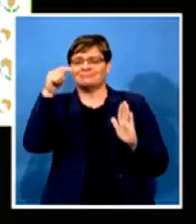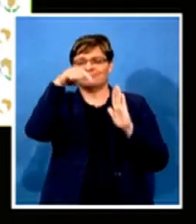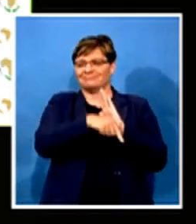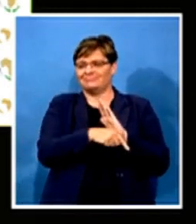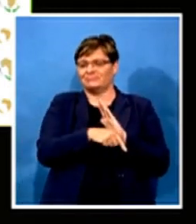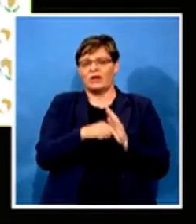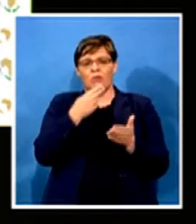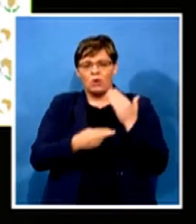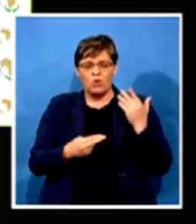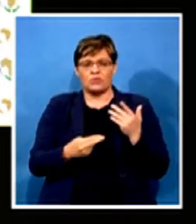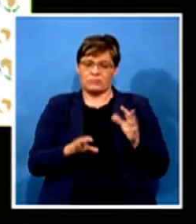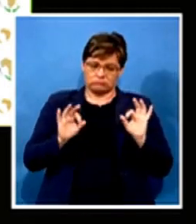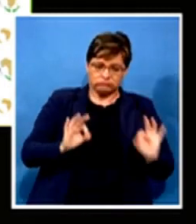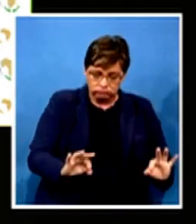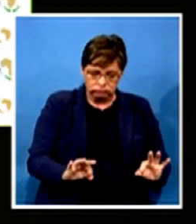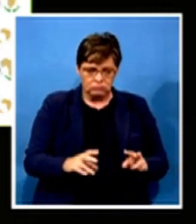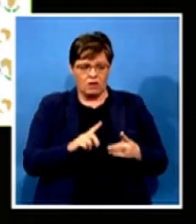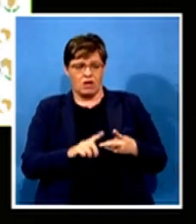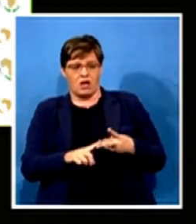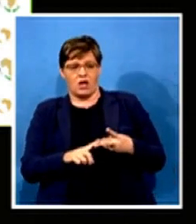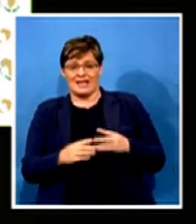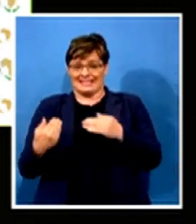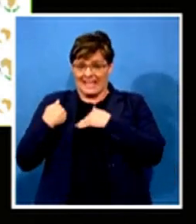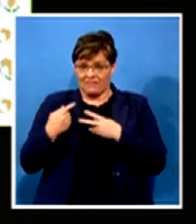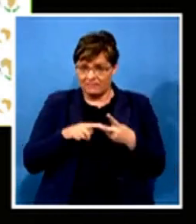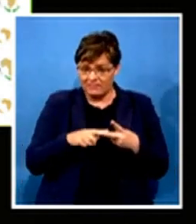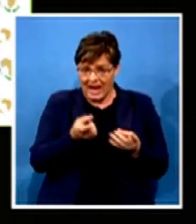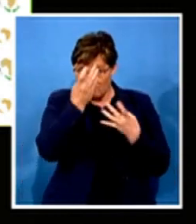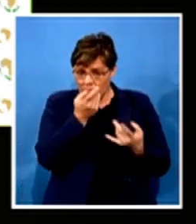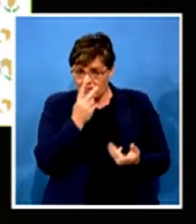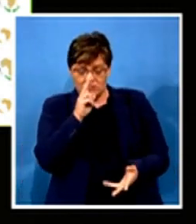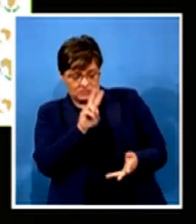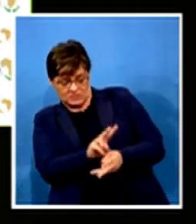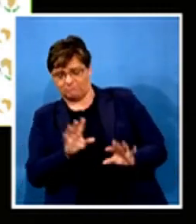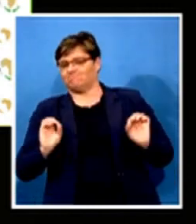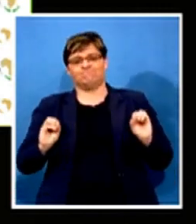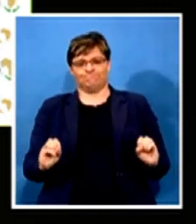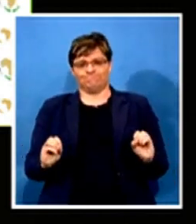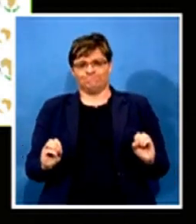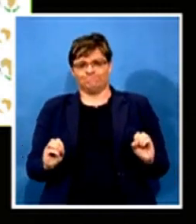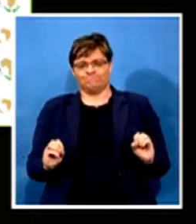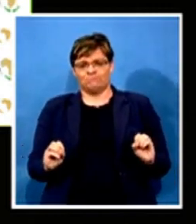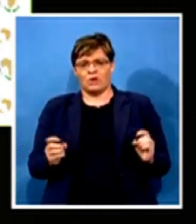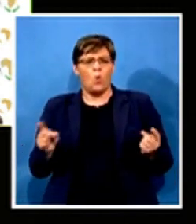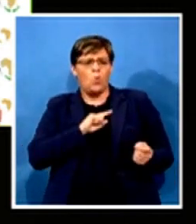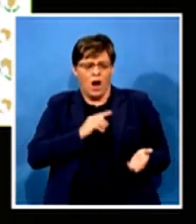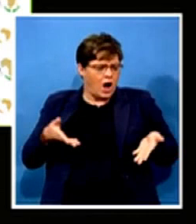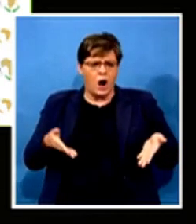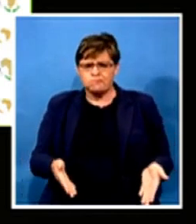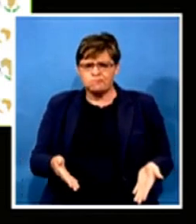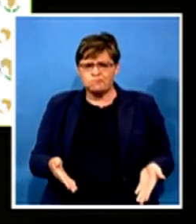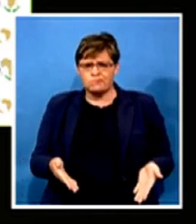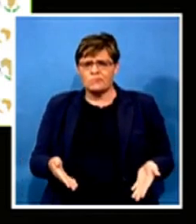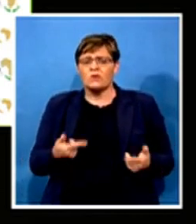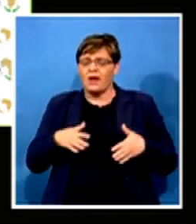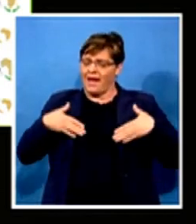and their safety data. I mean, as we've promised the continent, we are here as your public health agency to make sure that we look through in a